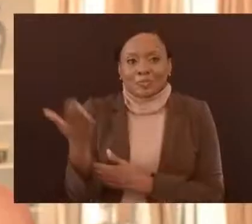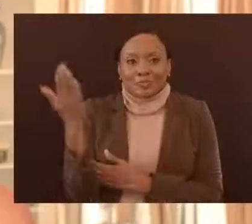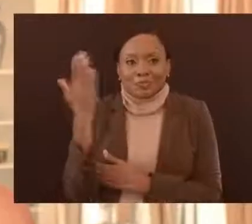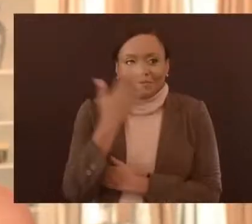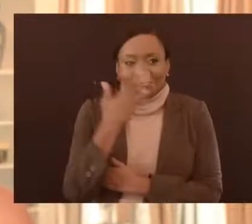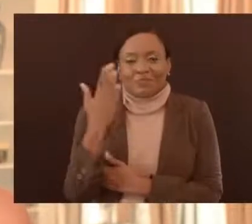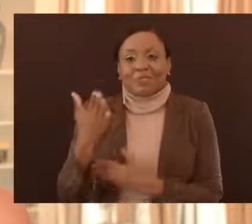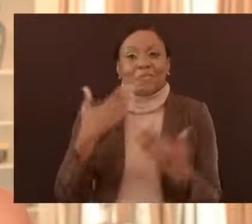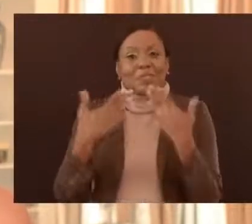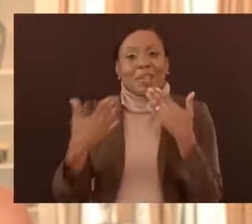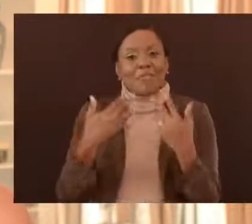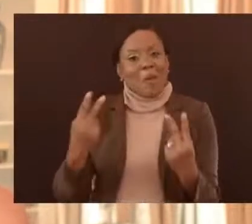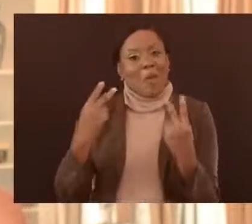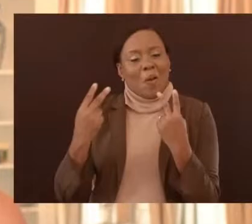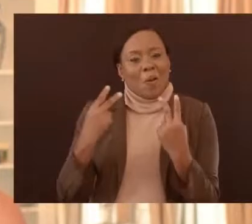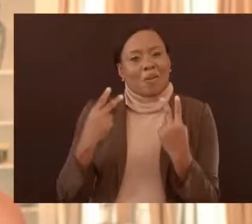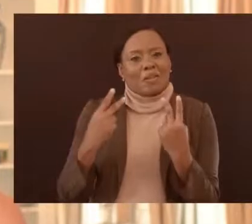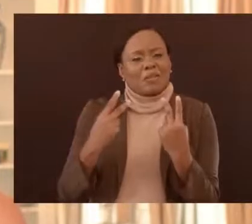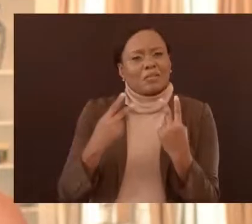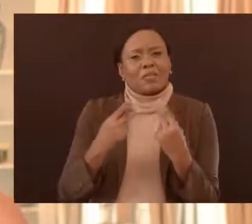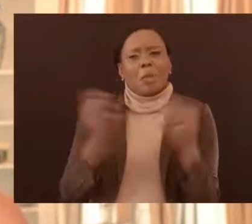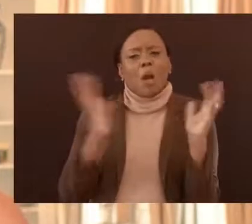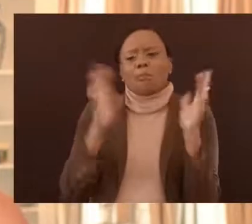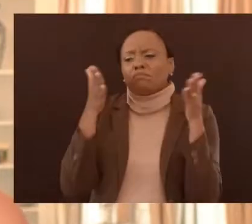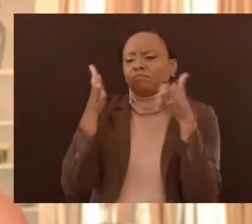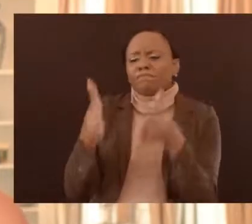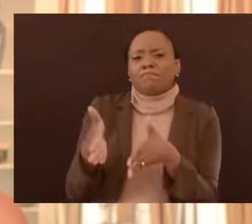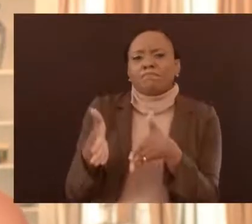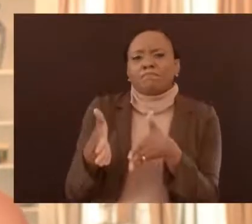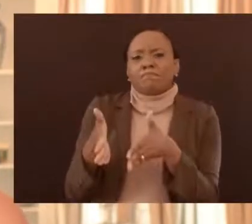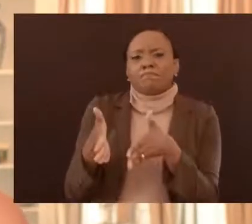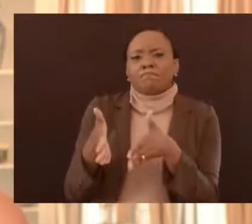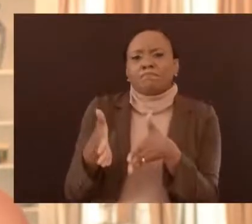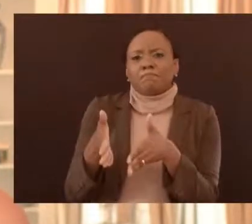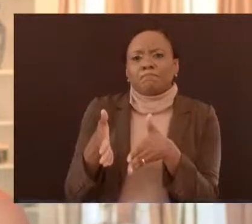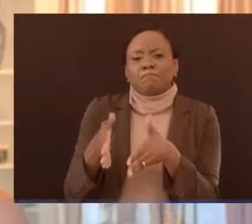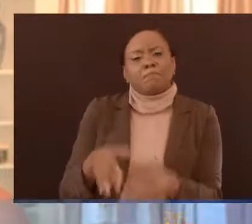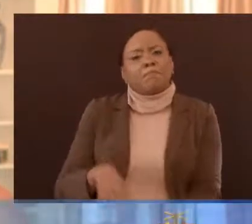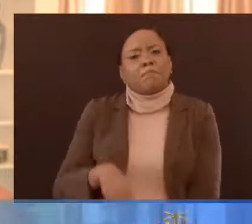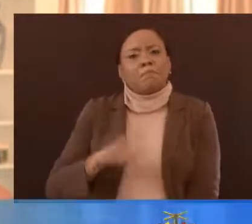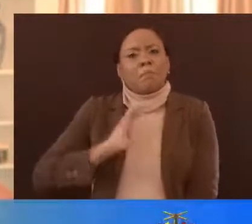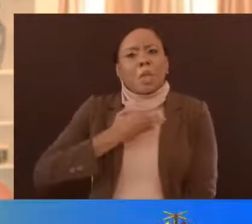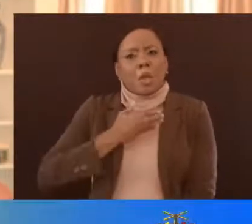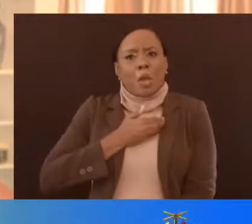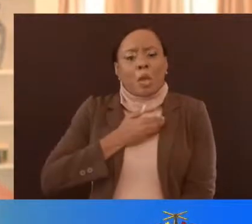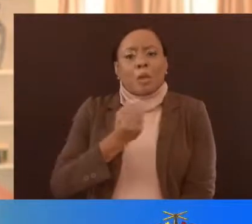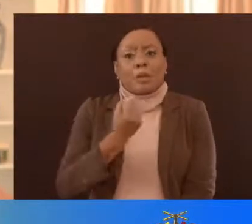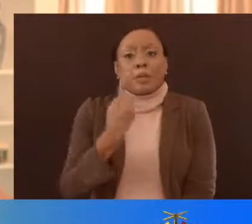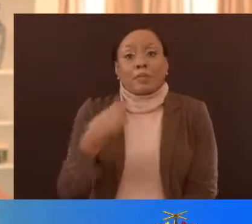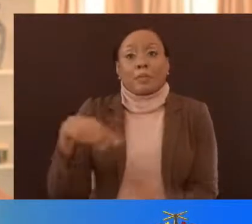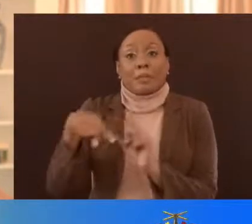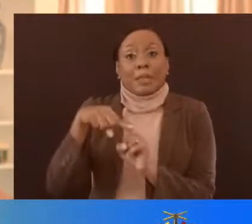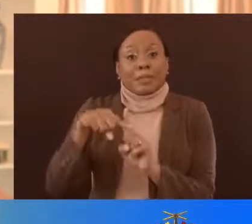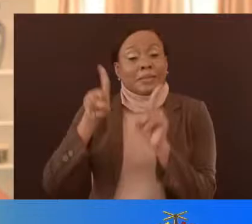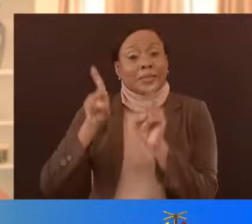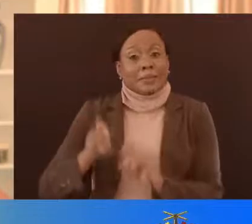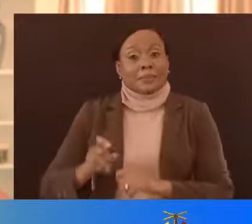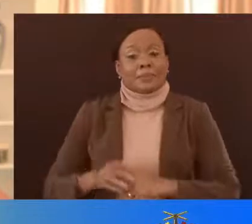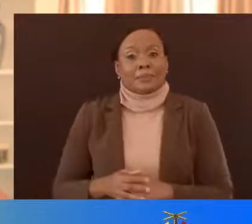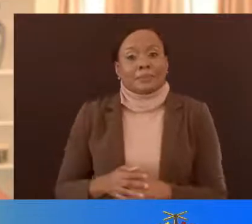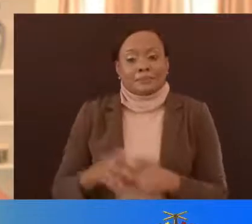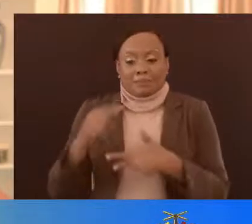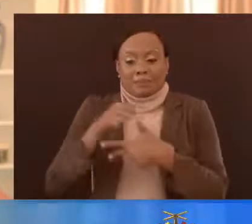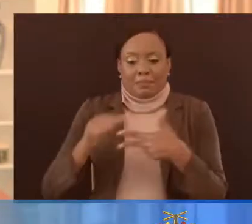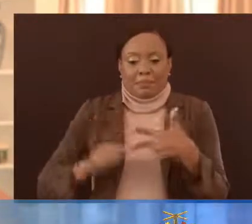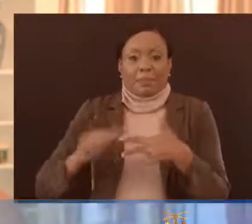Thank you for joining for this media briefing, which will focus on the Barbados Secondary Schools entrance examination results. We will be addressed by the